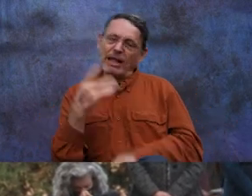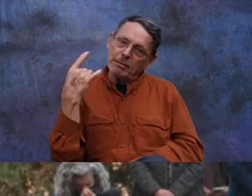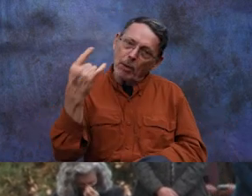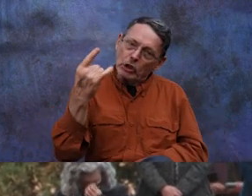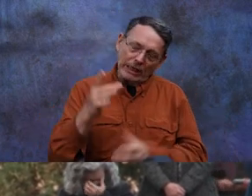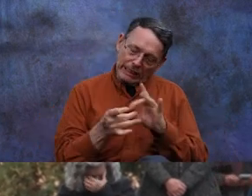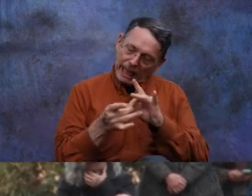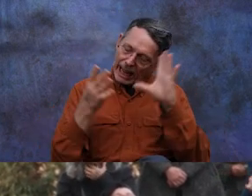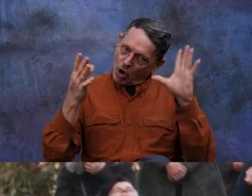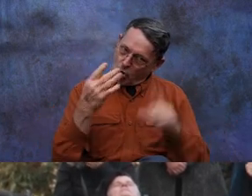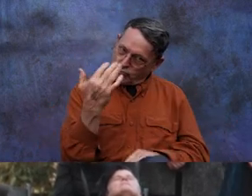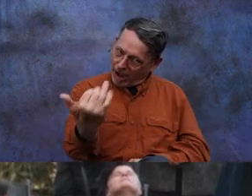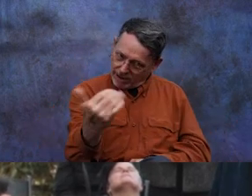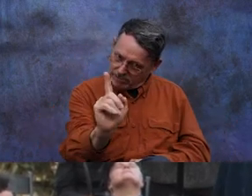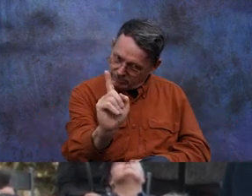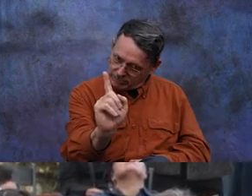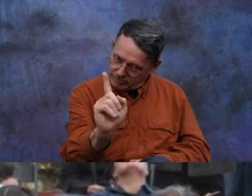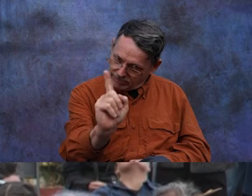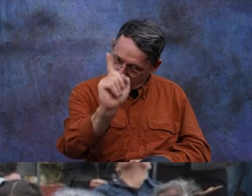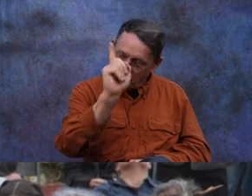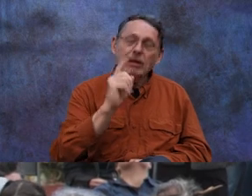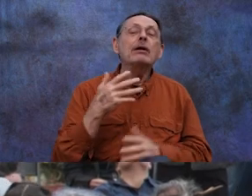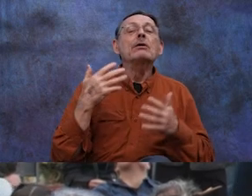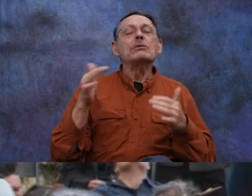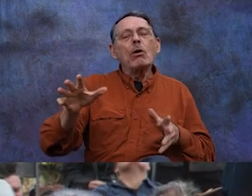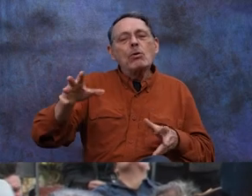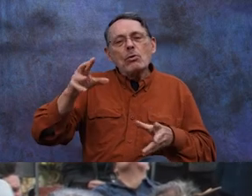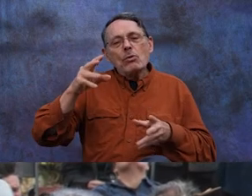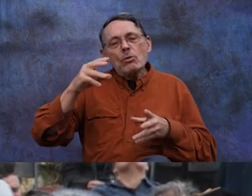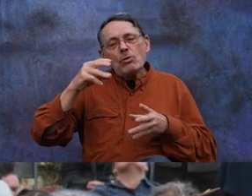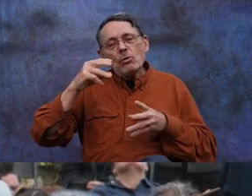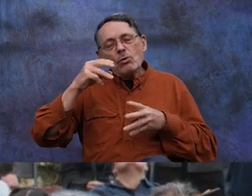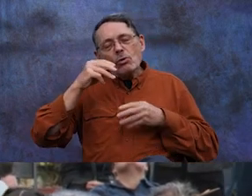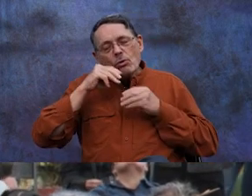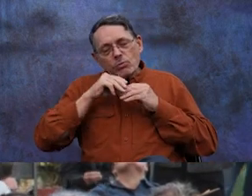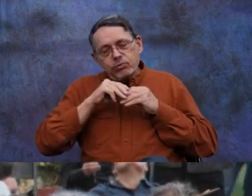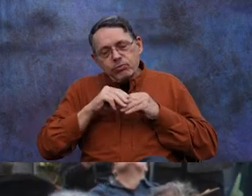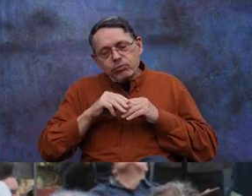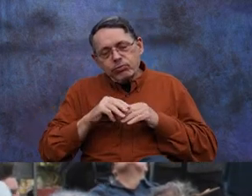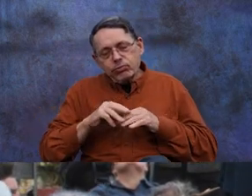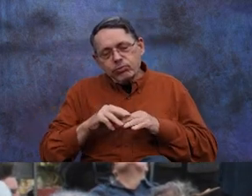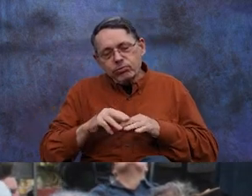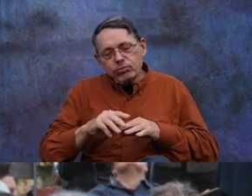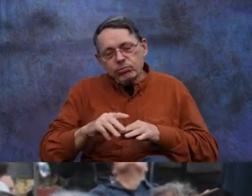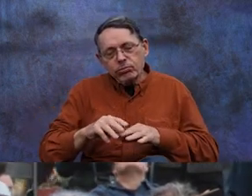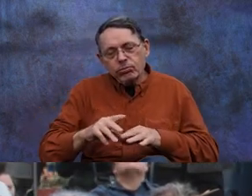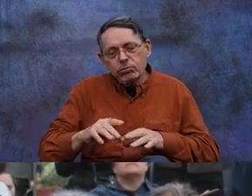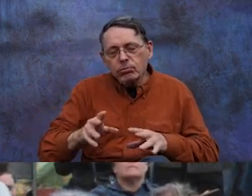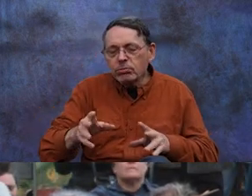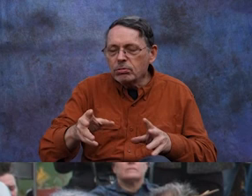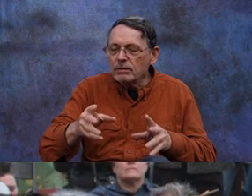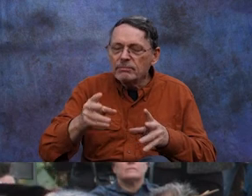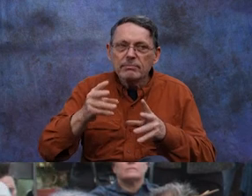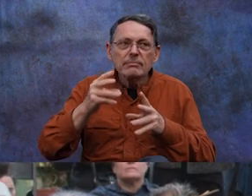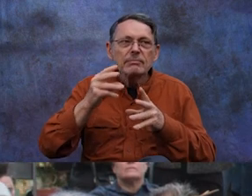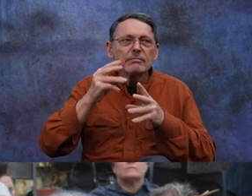that go right now. So, breathe in and let go. Breathe in and let go. And